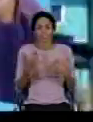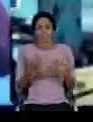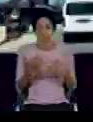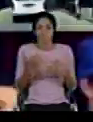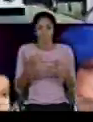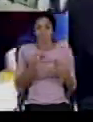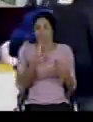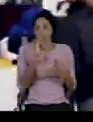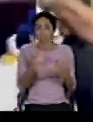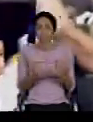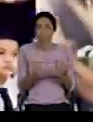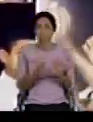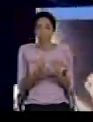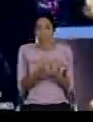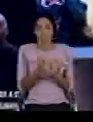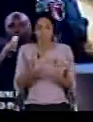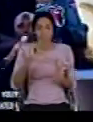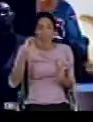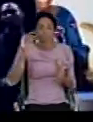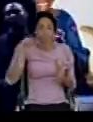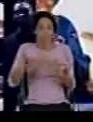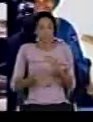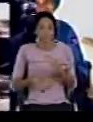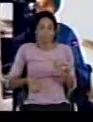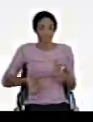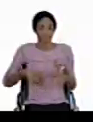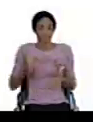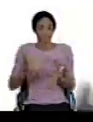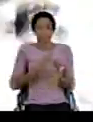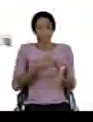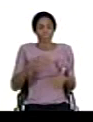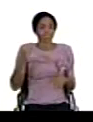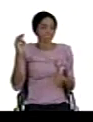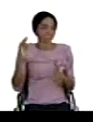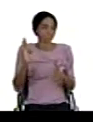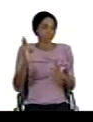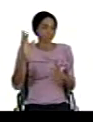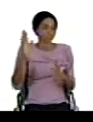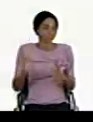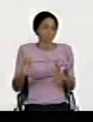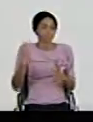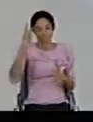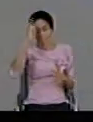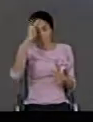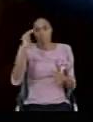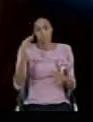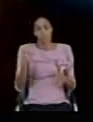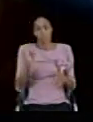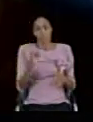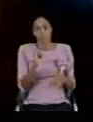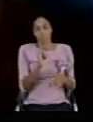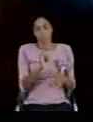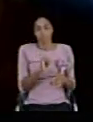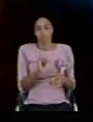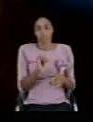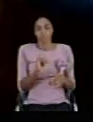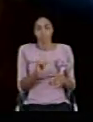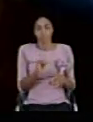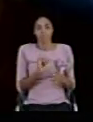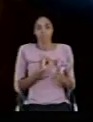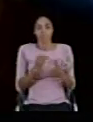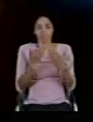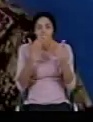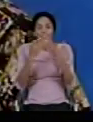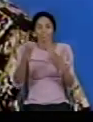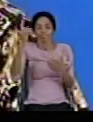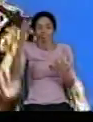Kumuyi and the Deeper Life Ministry, which we have been broadcasting over the last year. I thank